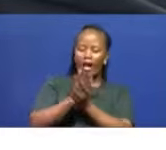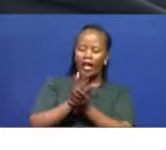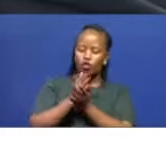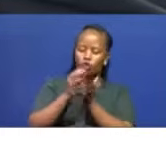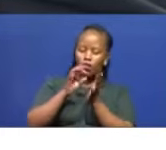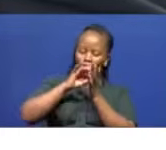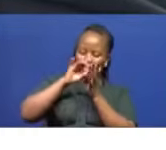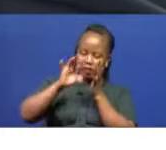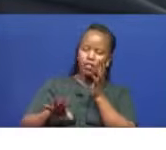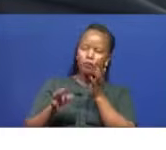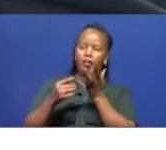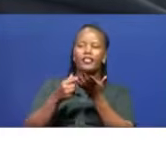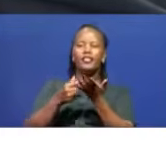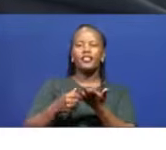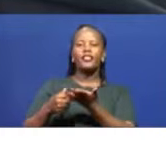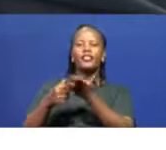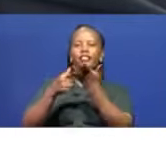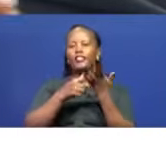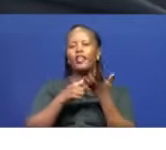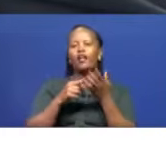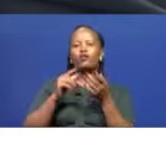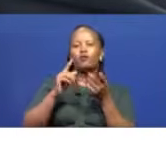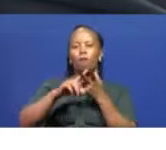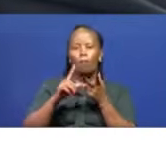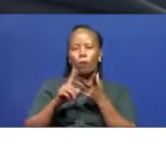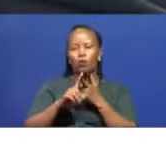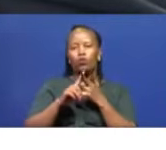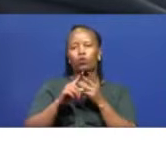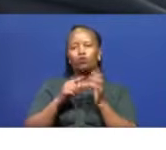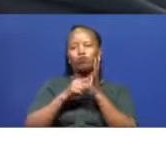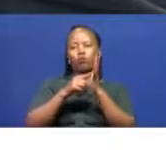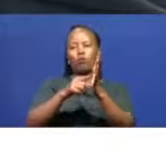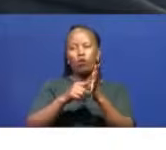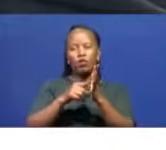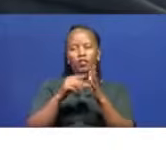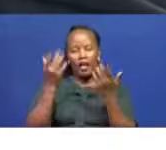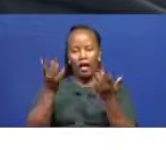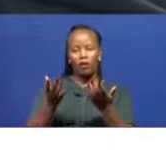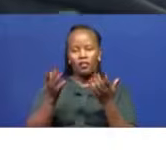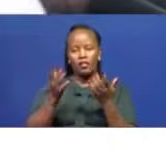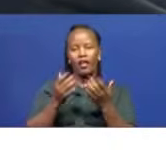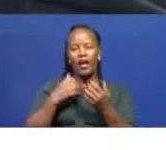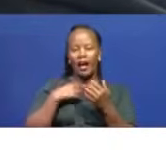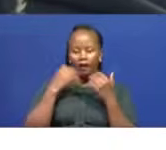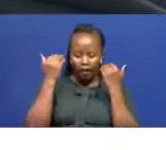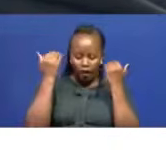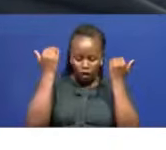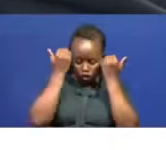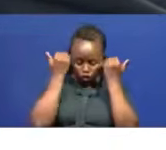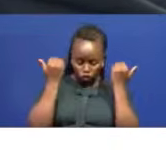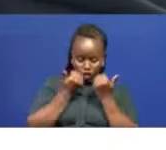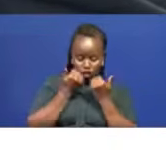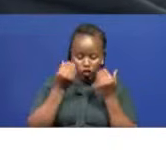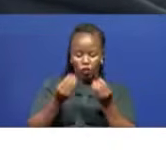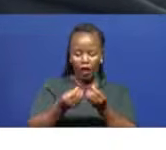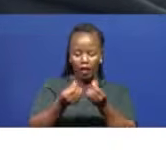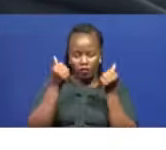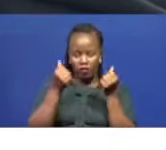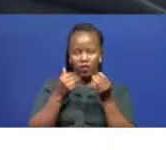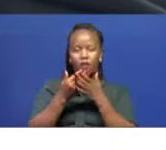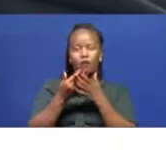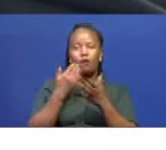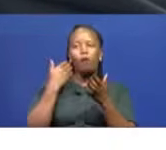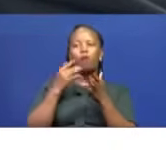trial, the replacement of an impeached Deputy President, provision for judicial intervention before an